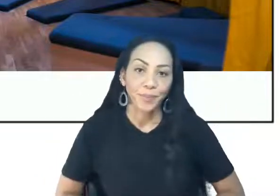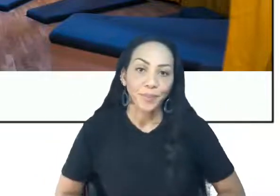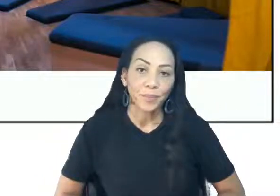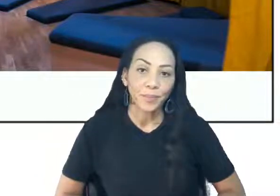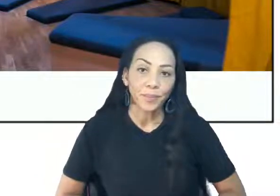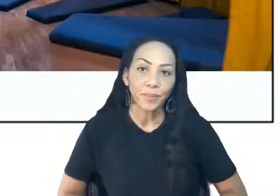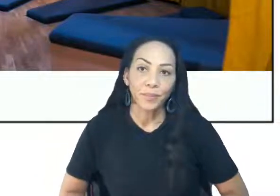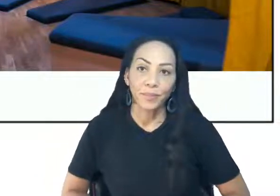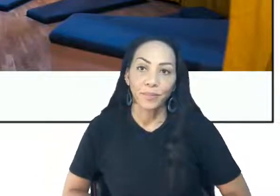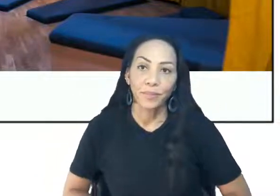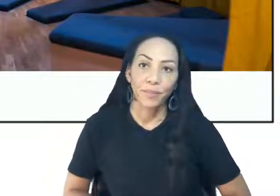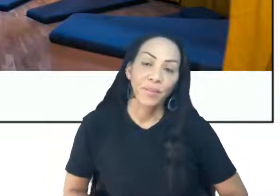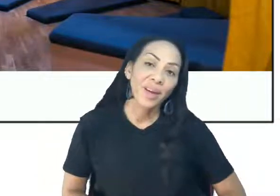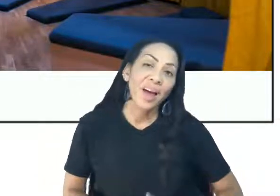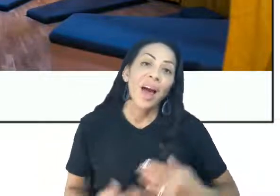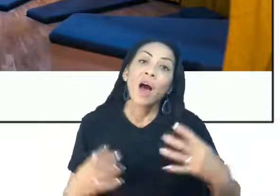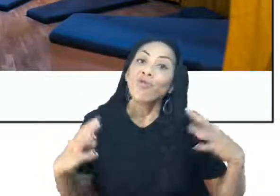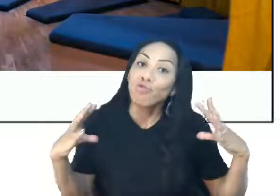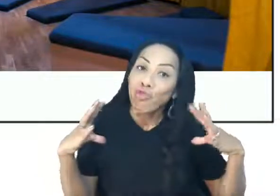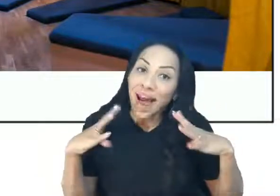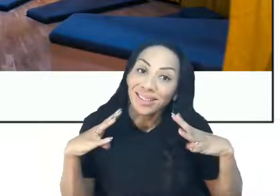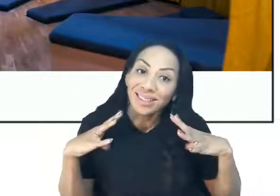that rest is a type of technology,